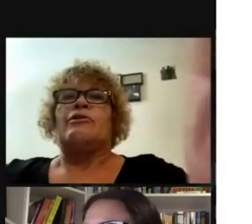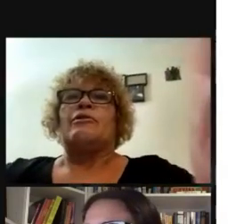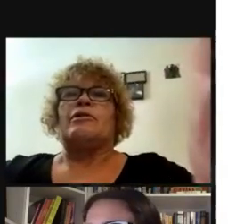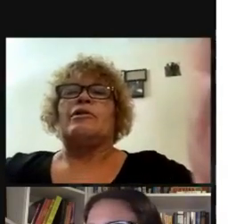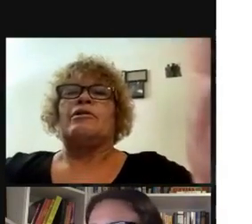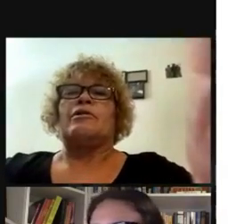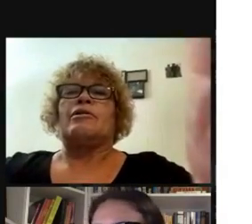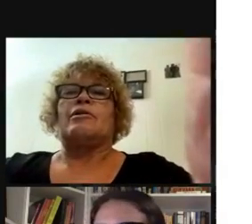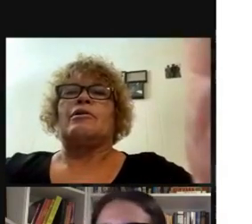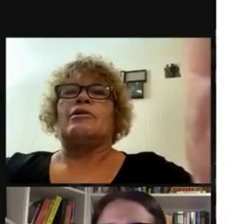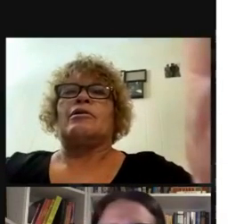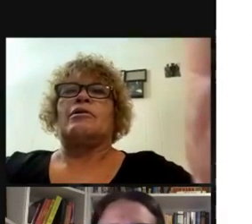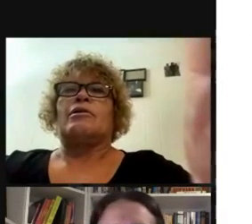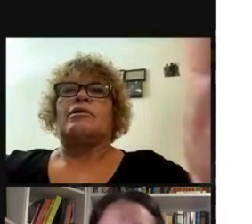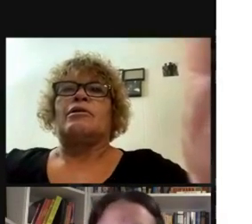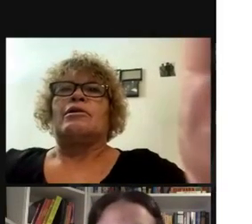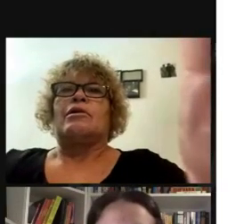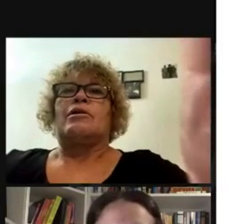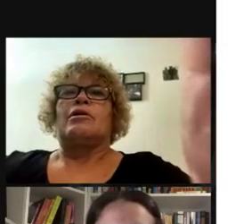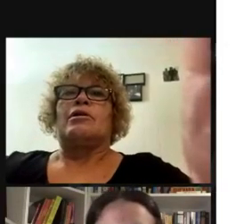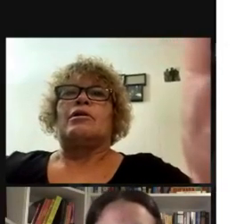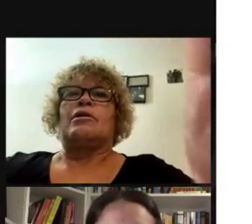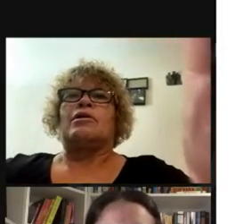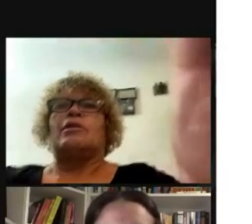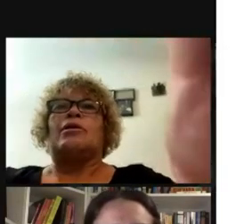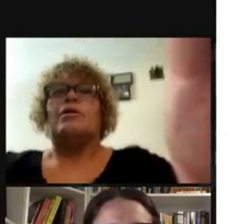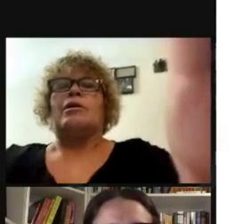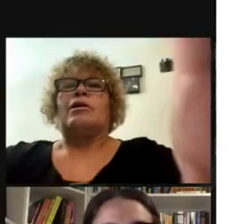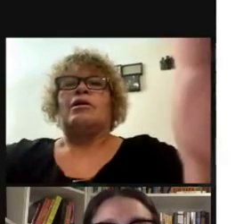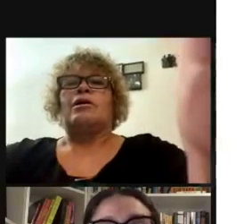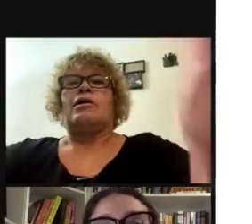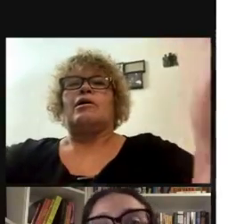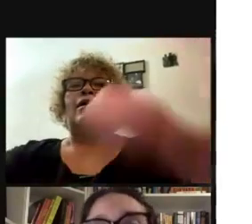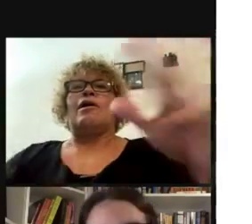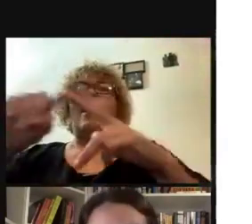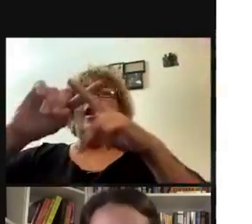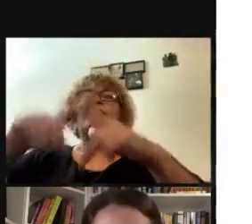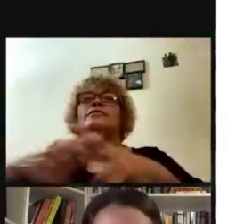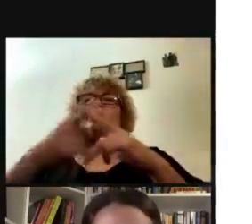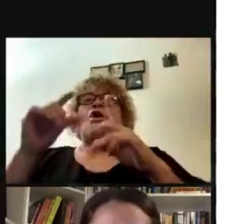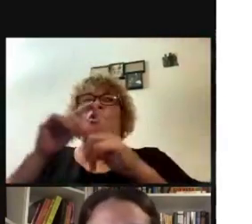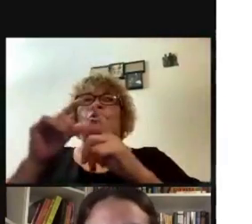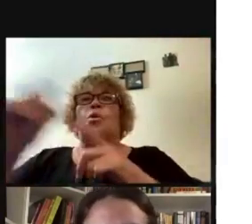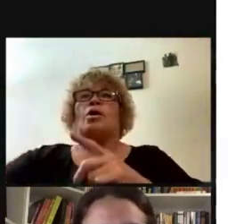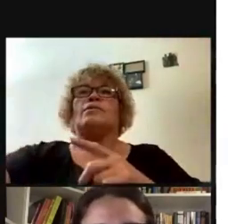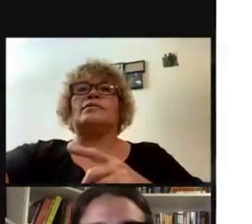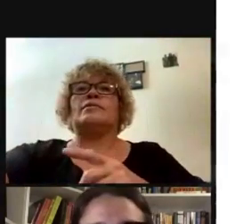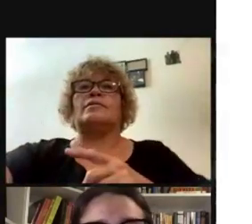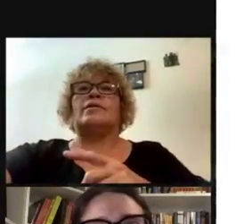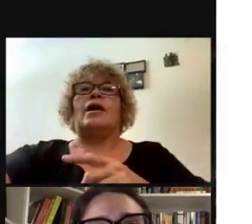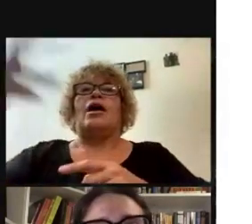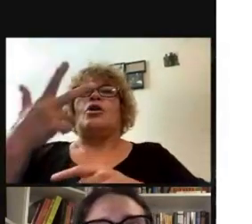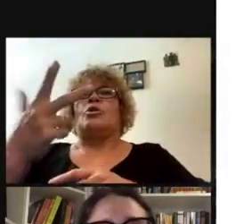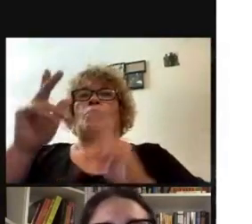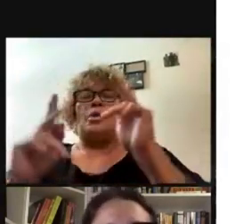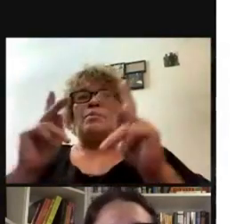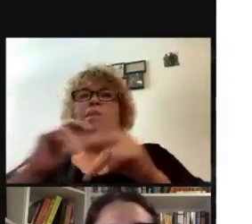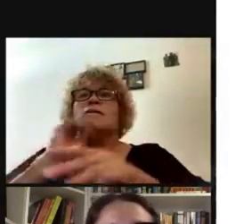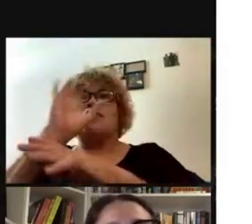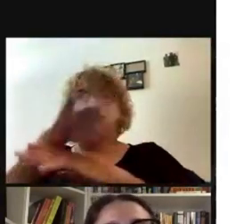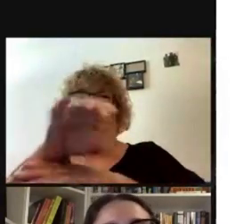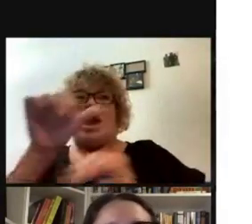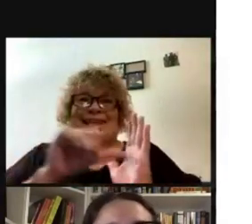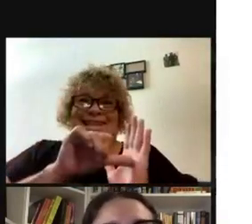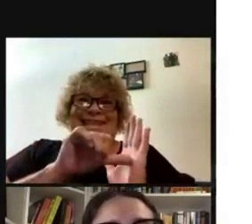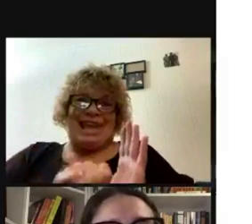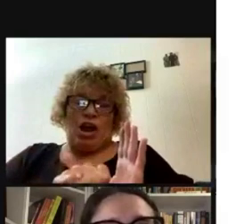So I want to start with the words of three people who were forcibly sterilized during